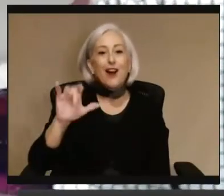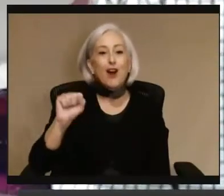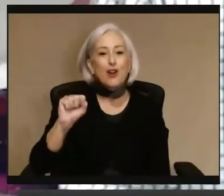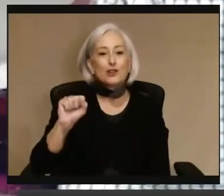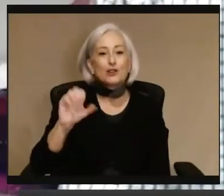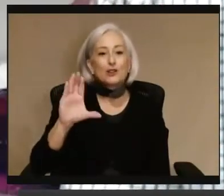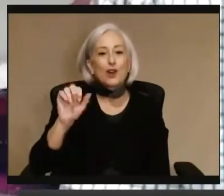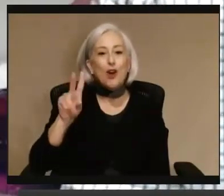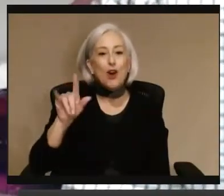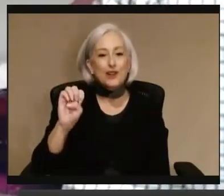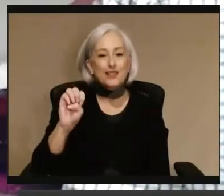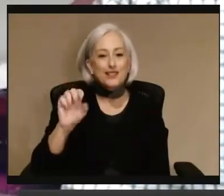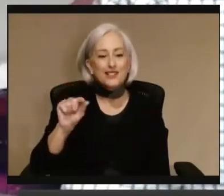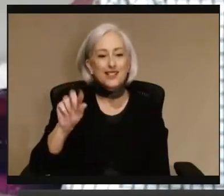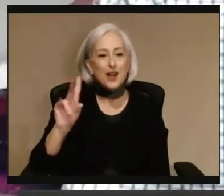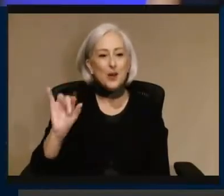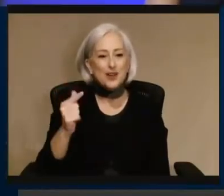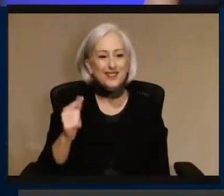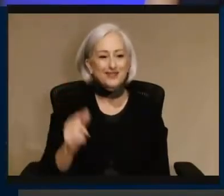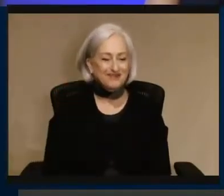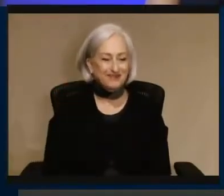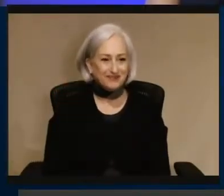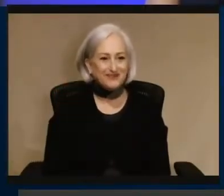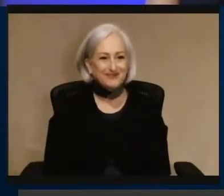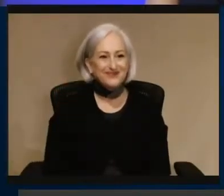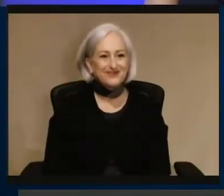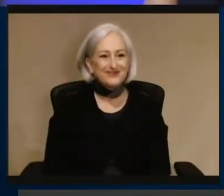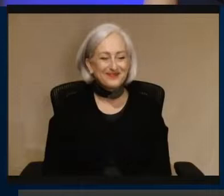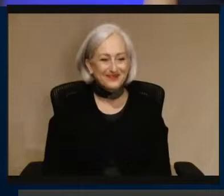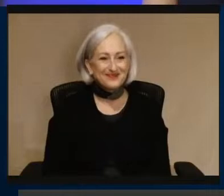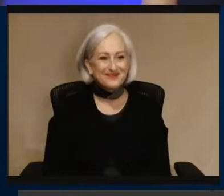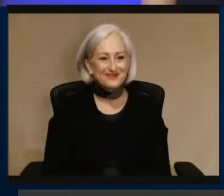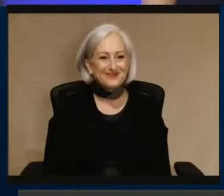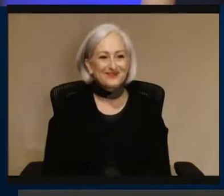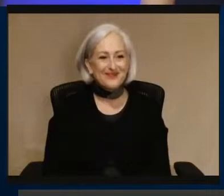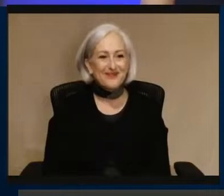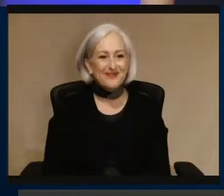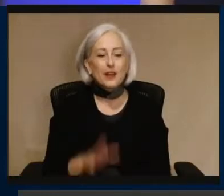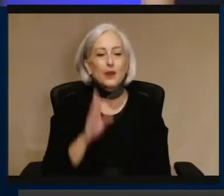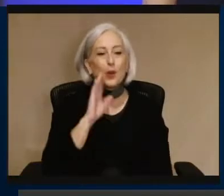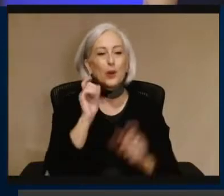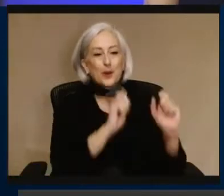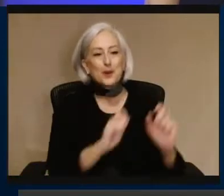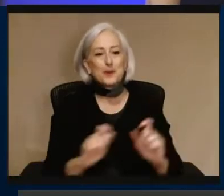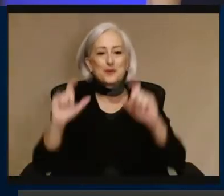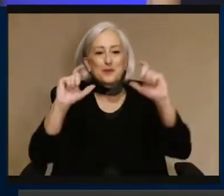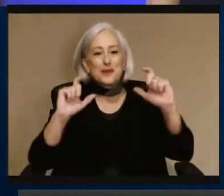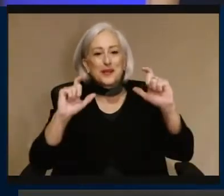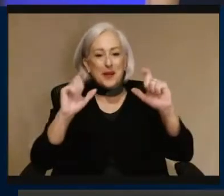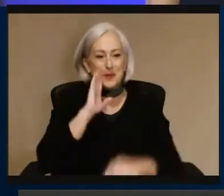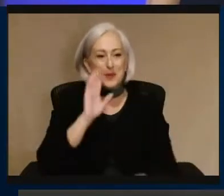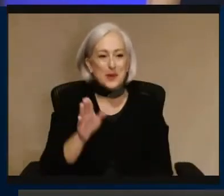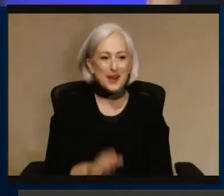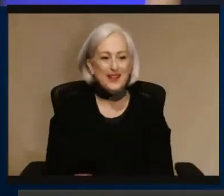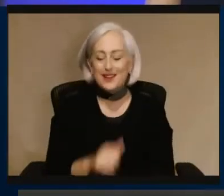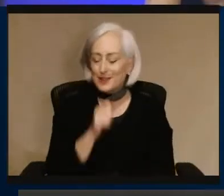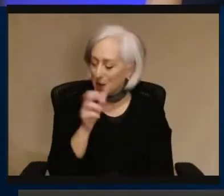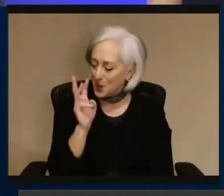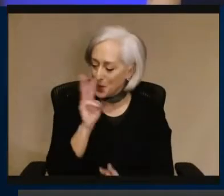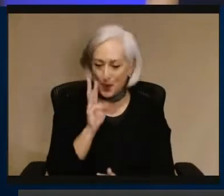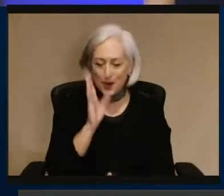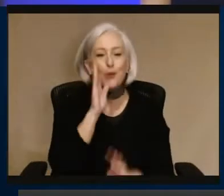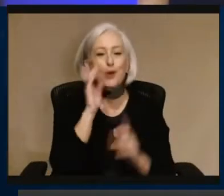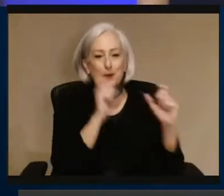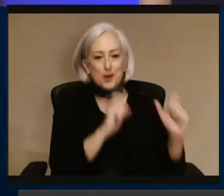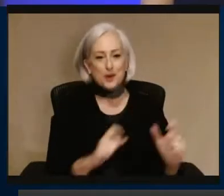fine. Anyway, yeah. You know what? We're going to put that up. Okay. Don't you worry. We will put that up on our